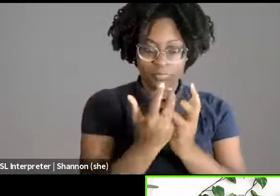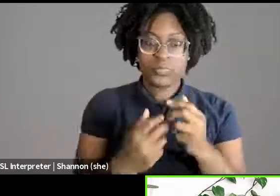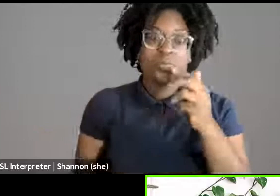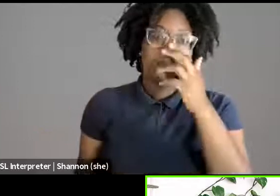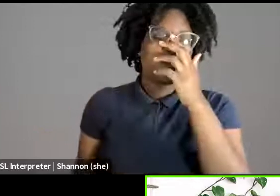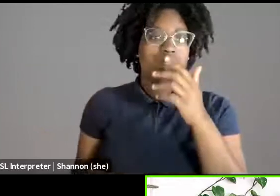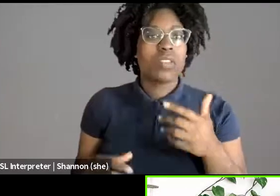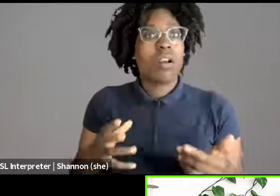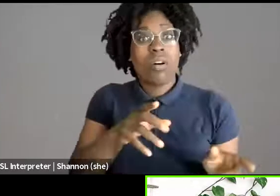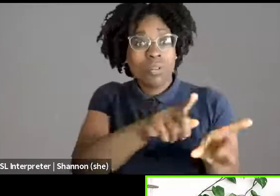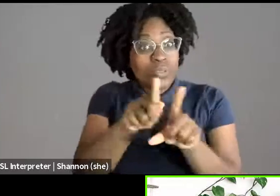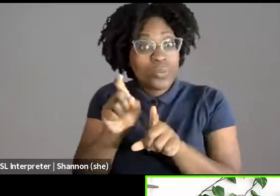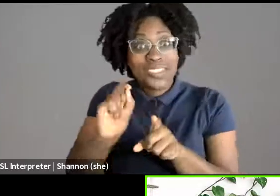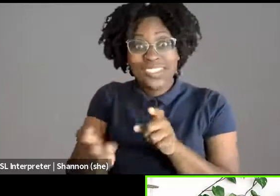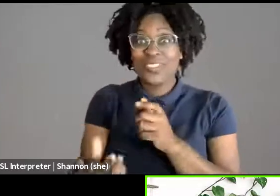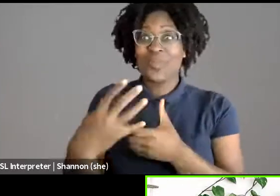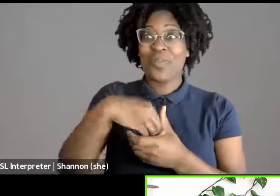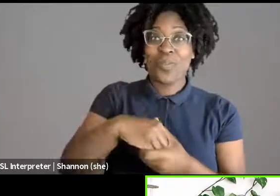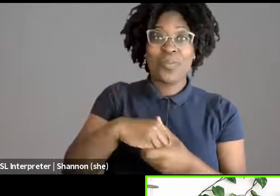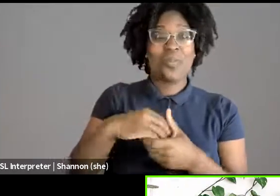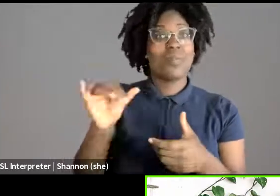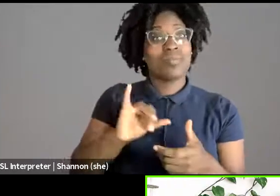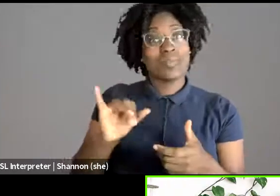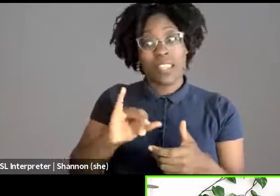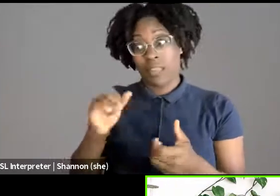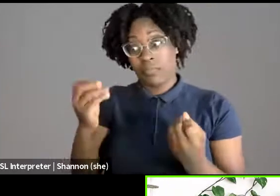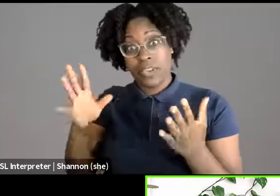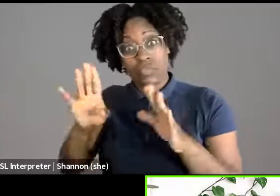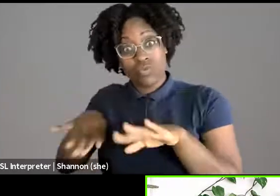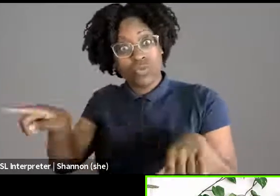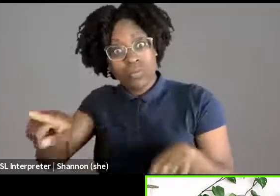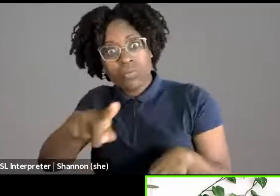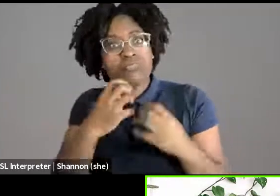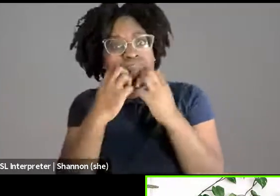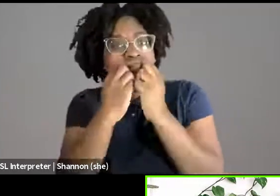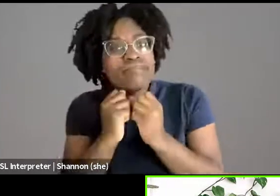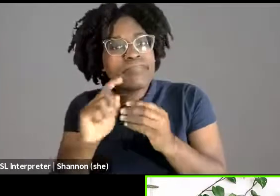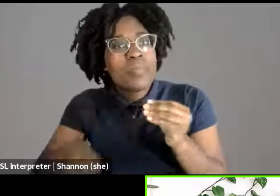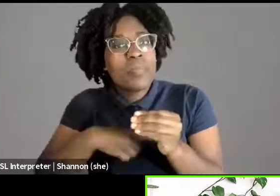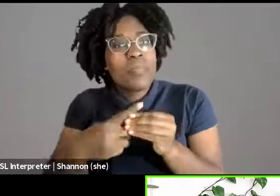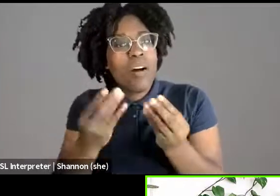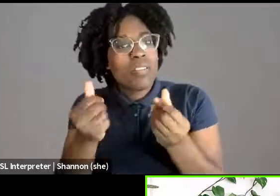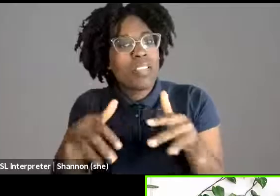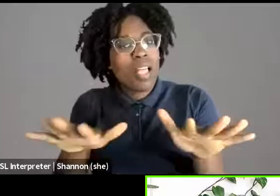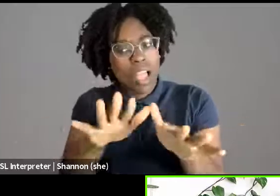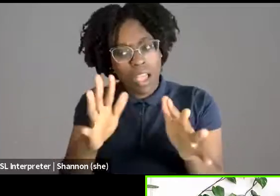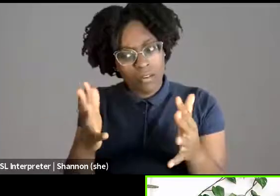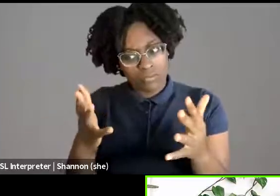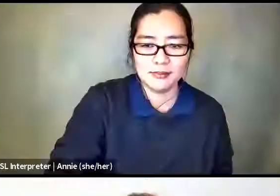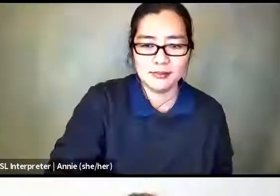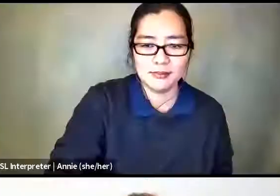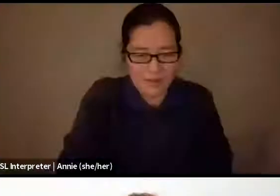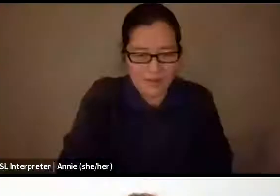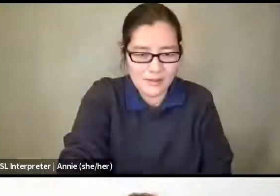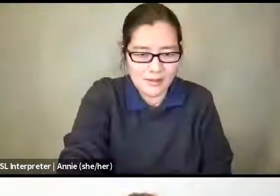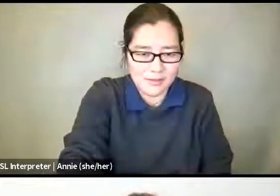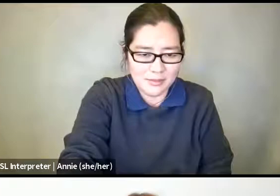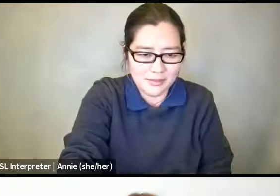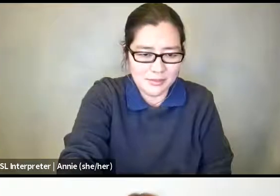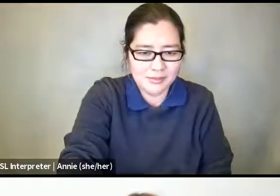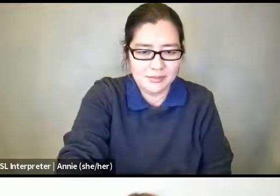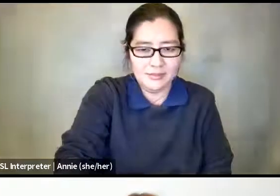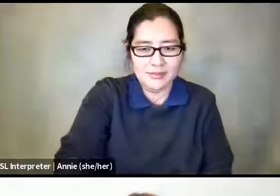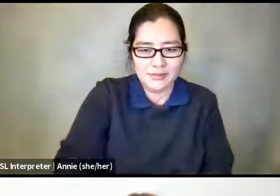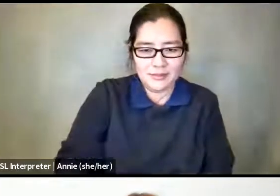in order to make it significant to our children. So that's what in our project, that's what culturally relevant